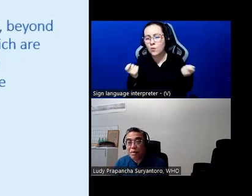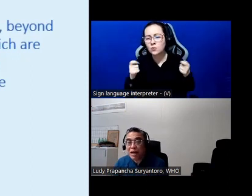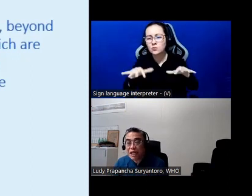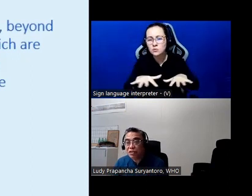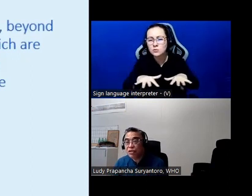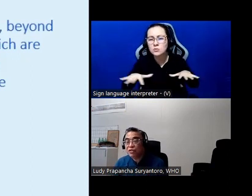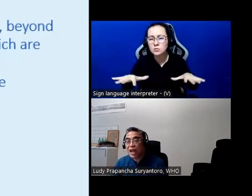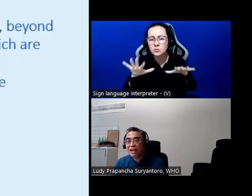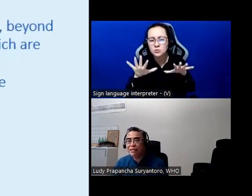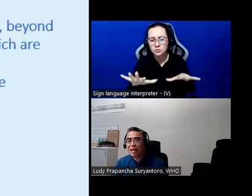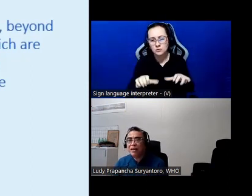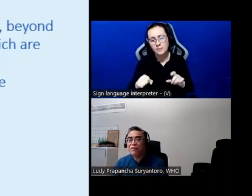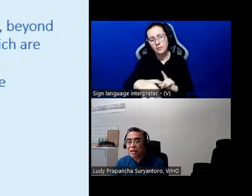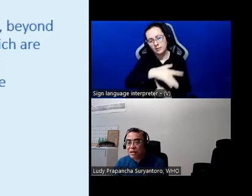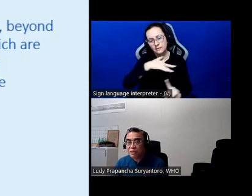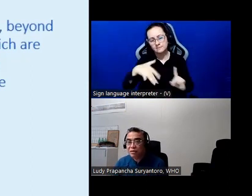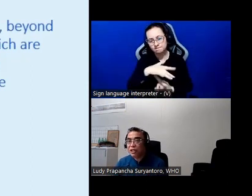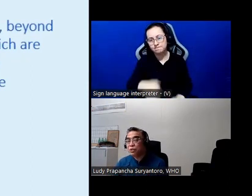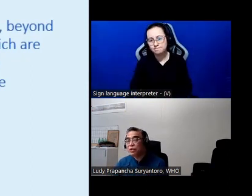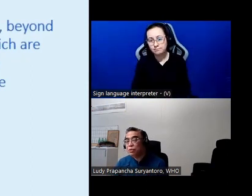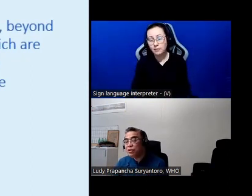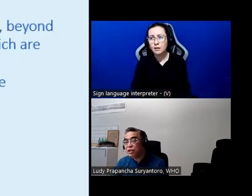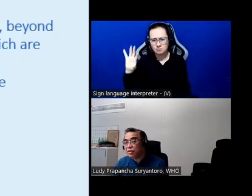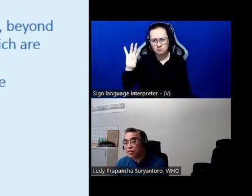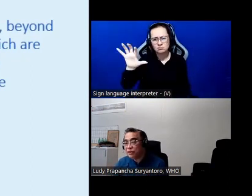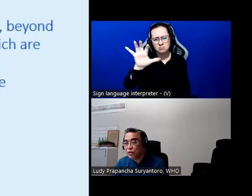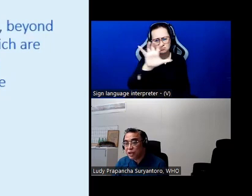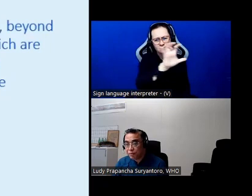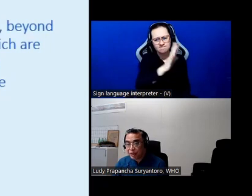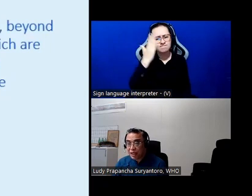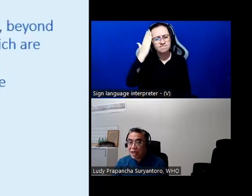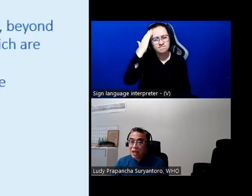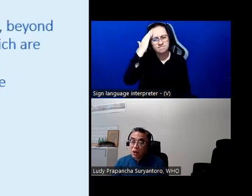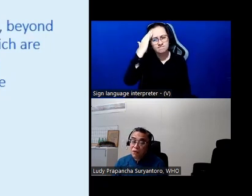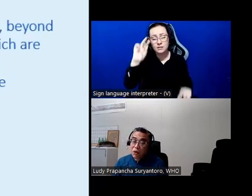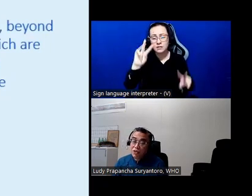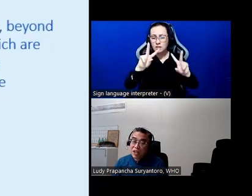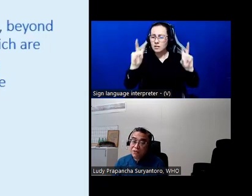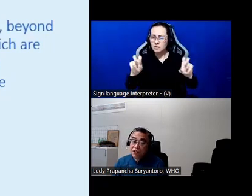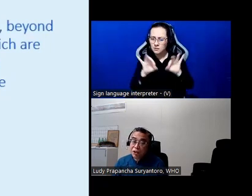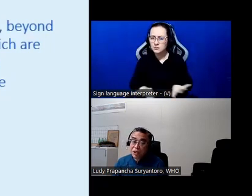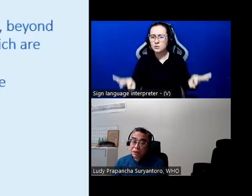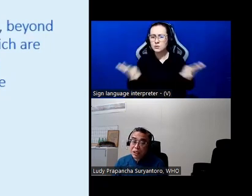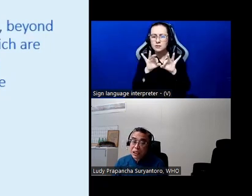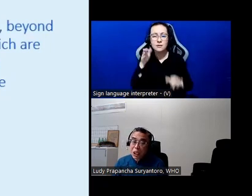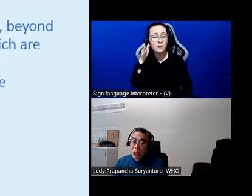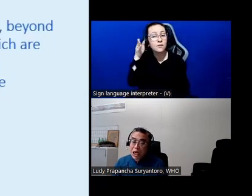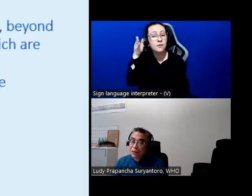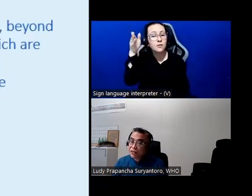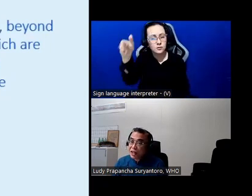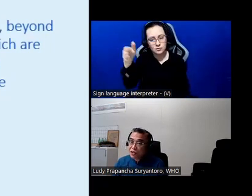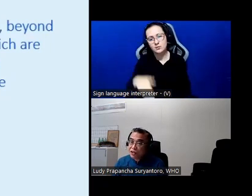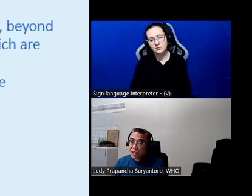recognized by many countries as the fundamental issue that we should address in the future. Of course, in the future, we are dealing